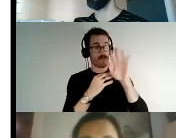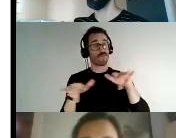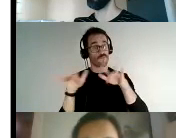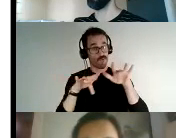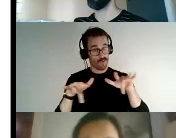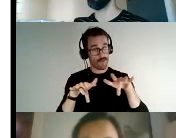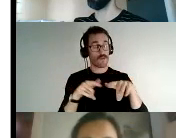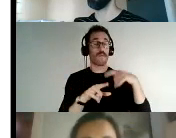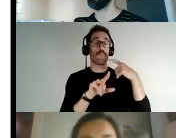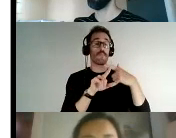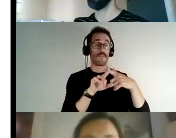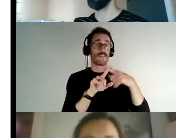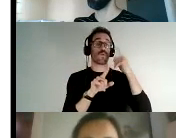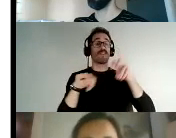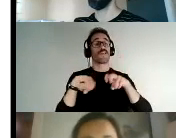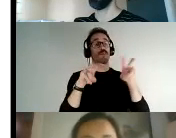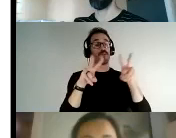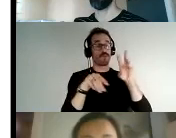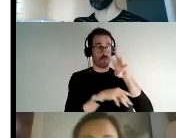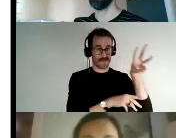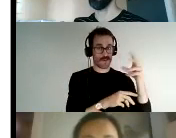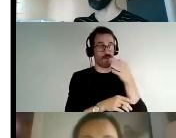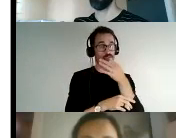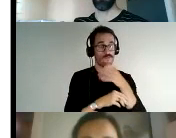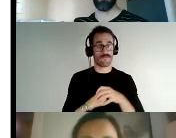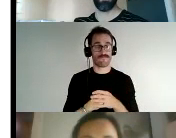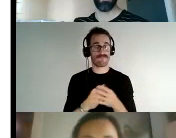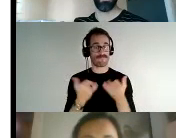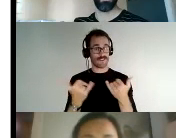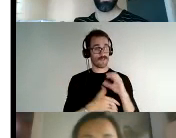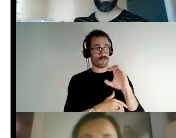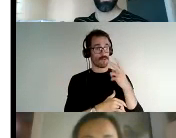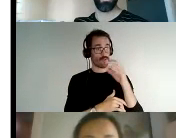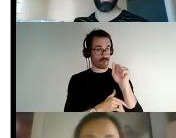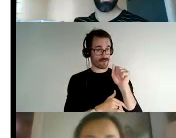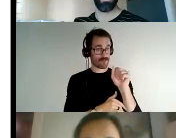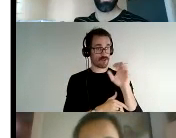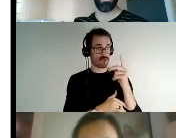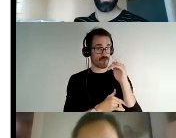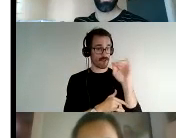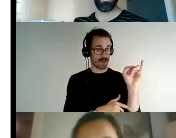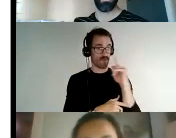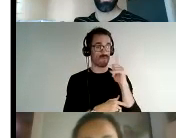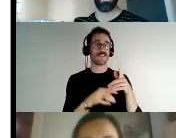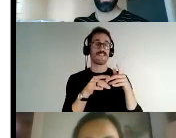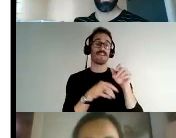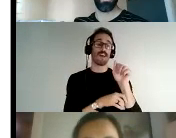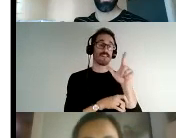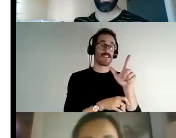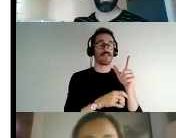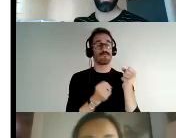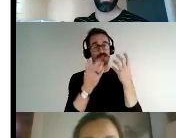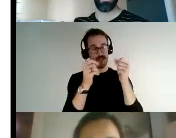website really soon. Delighted to have Chris Chiarelli today as the sign language interpreter. Thank you,